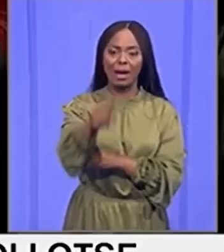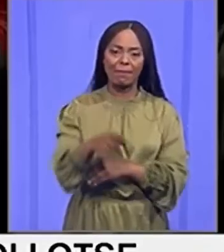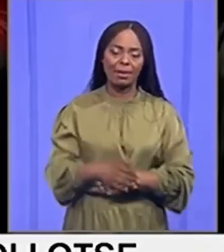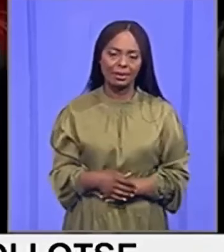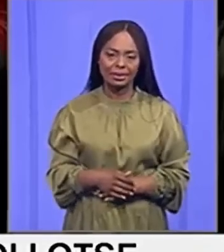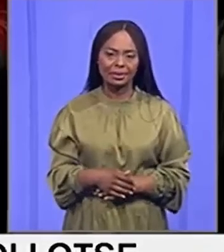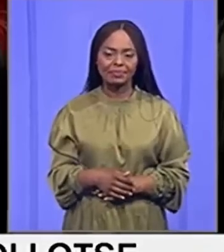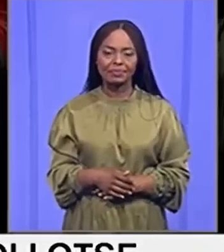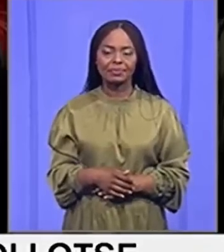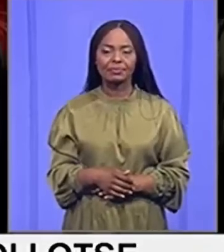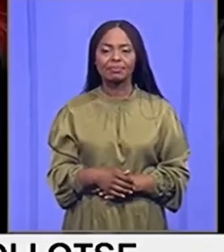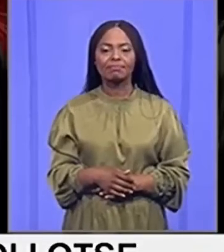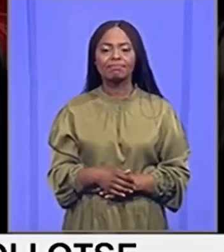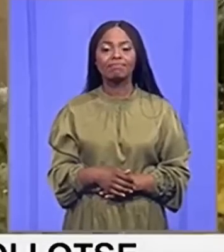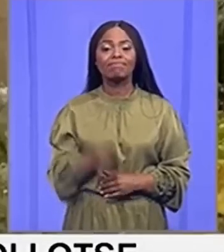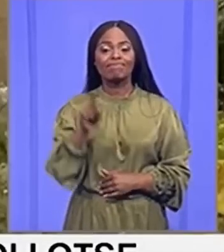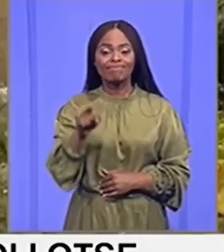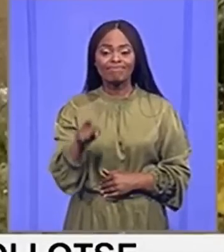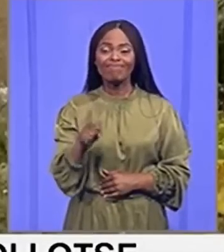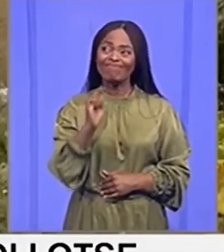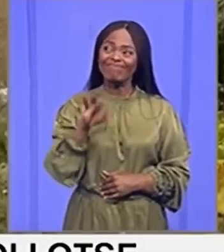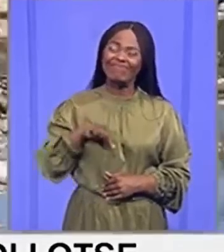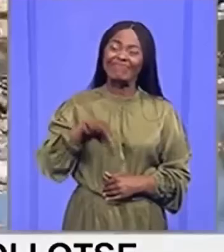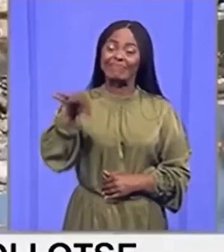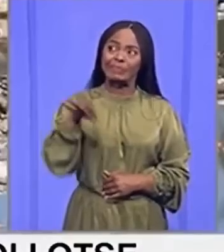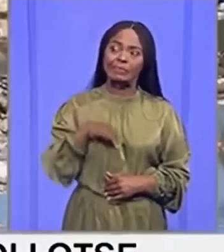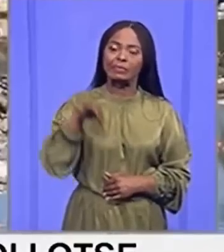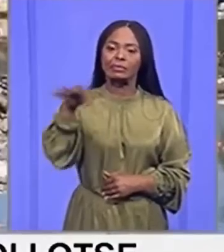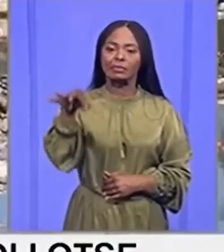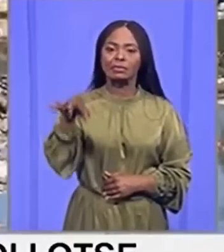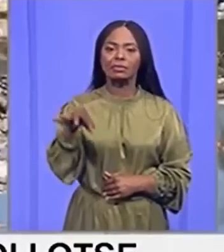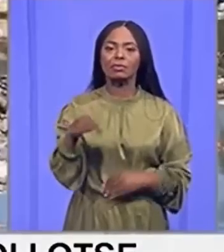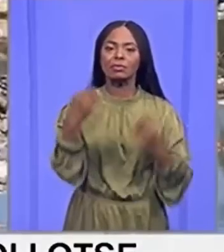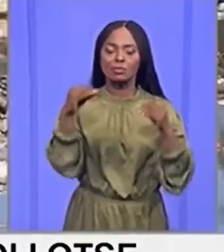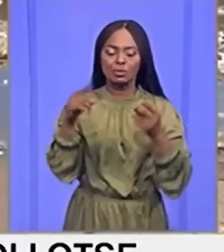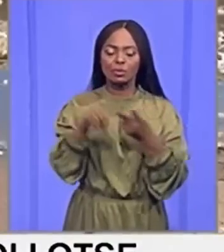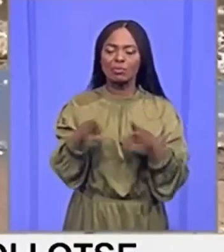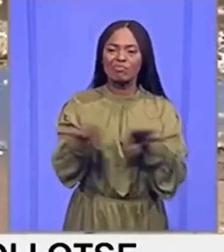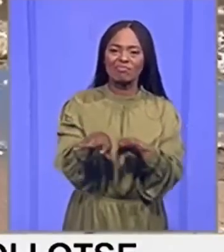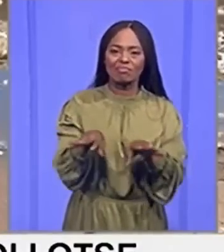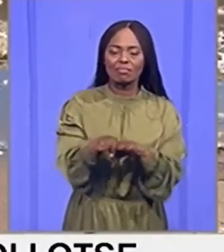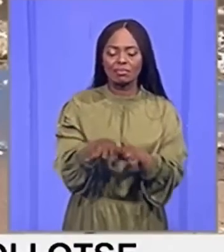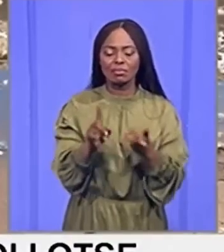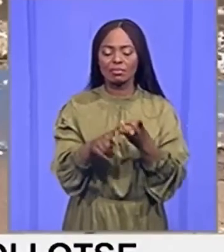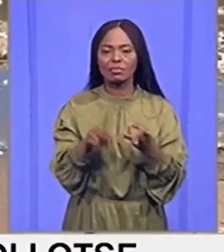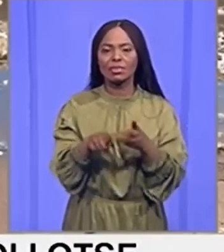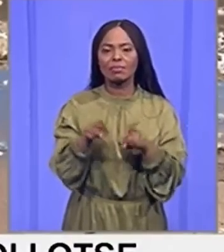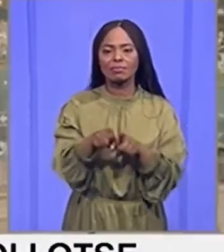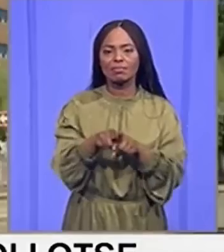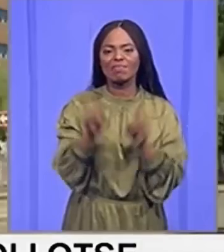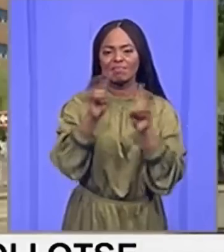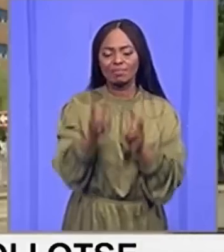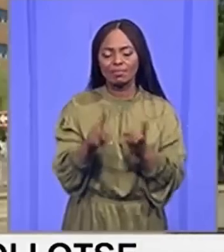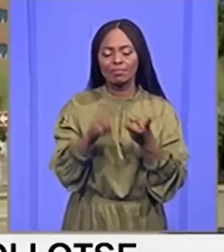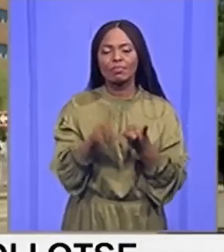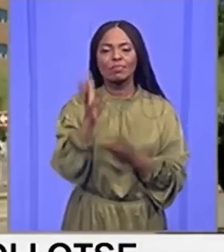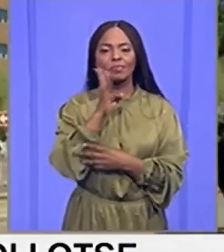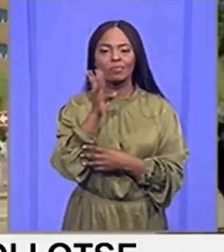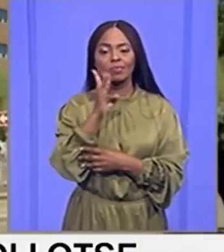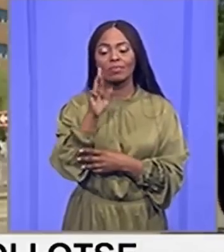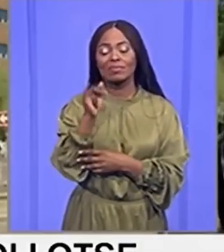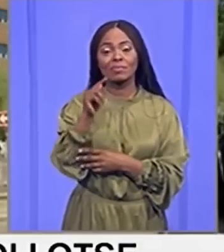Ha e batla boela ba lefa haholo thepeng mosebetsing wa ho phutha ha matlakala le tshebediso ya metsi. Thabiso